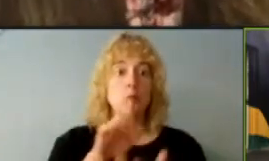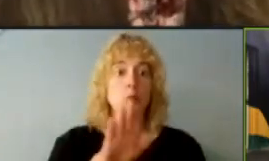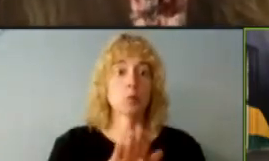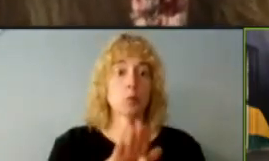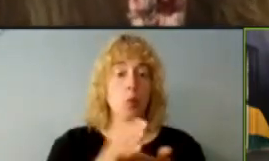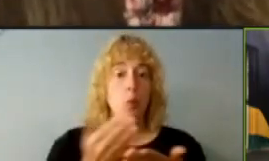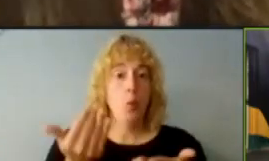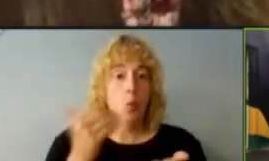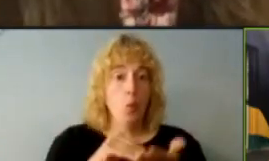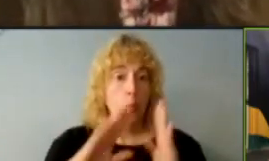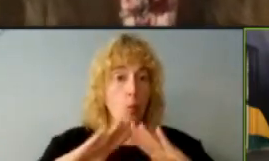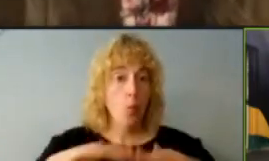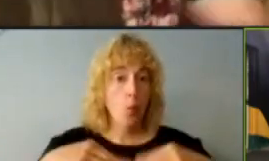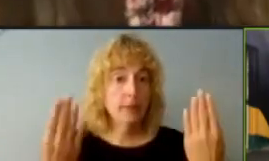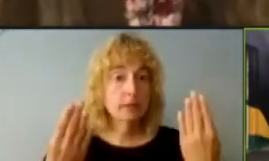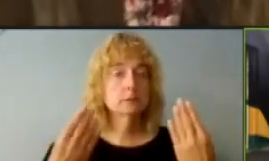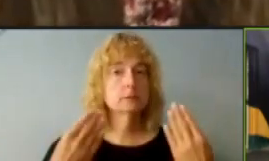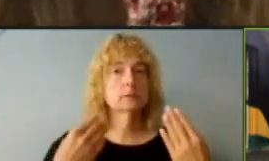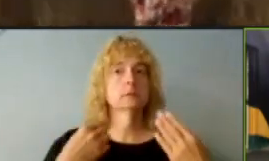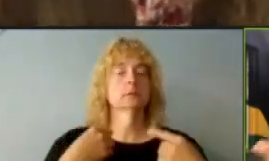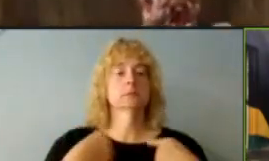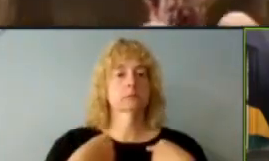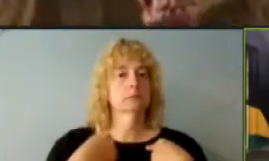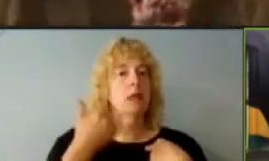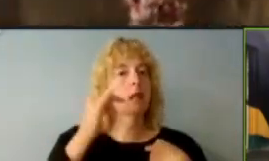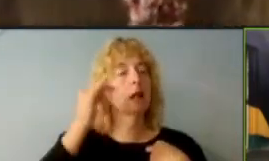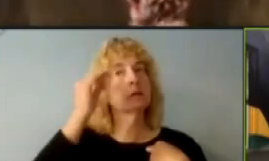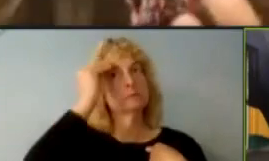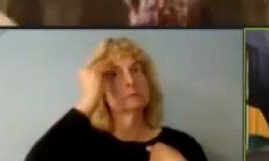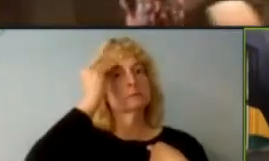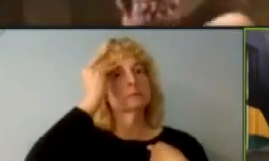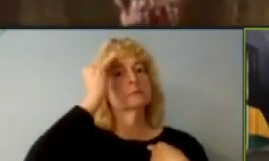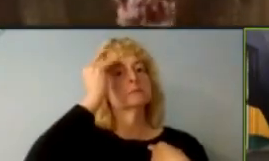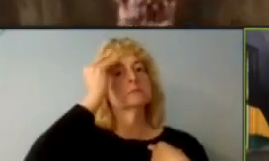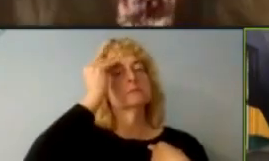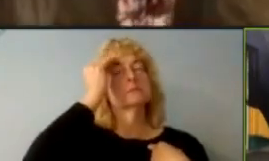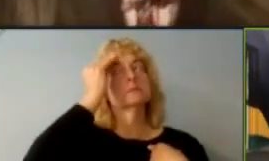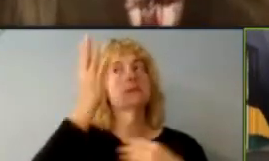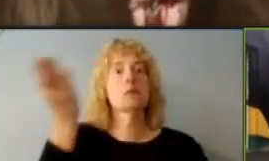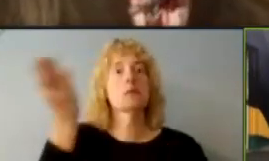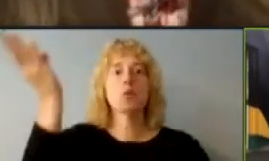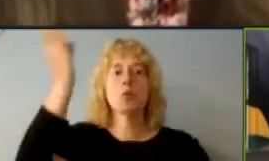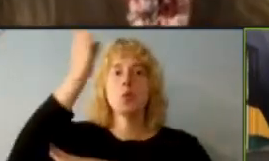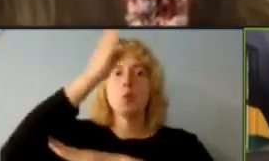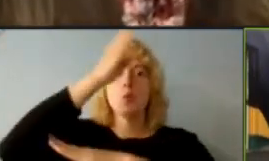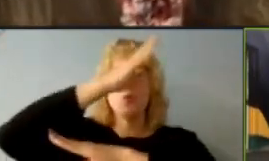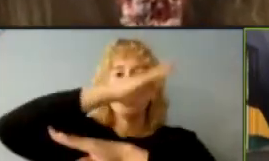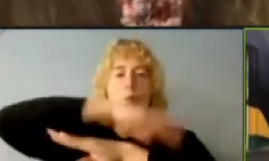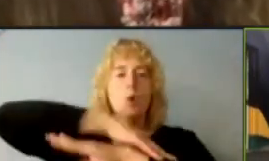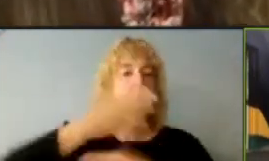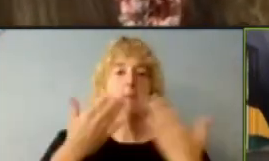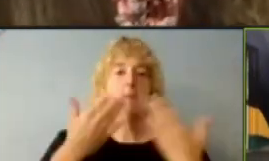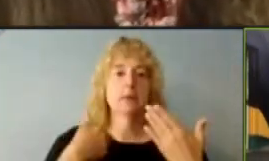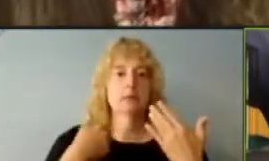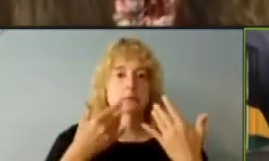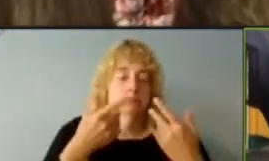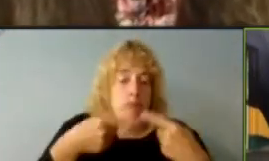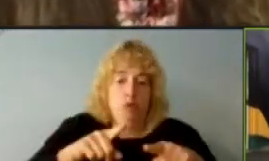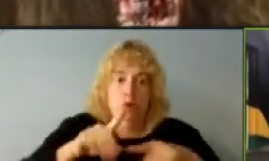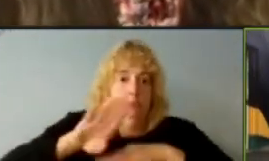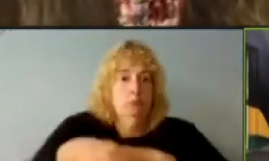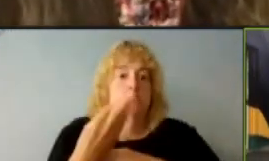something that I think about from the moment I wake up to the moment I sleep, and probably even dream about it. I want experts to